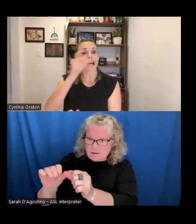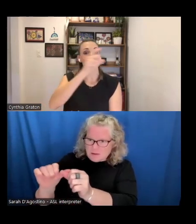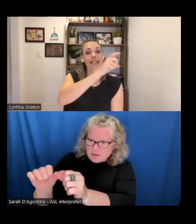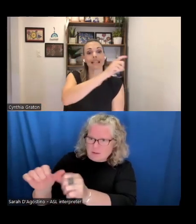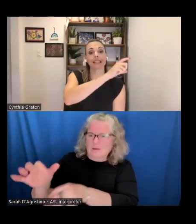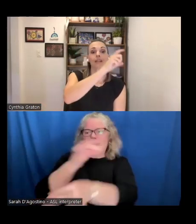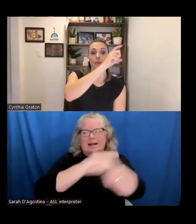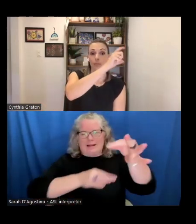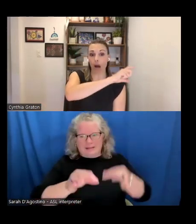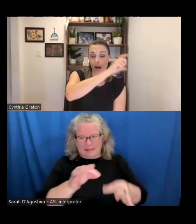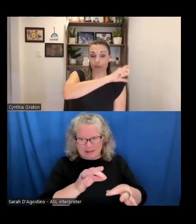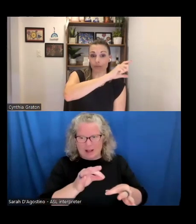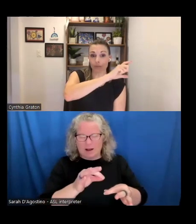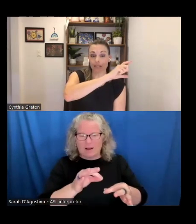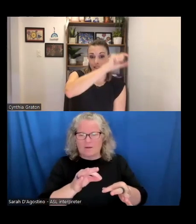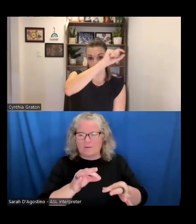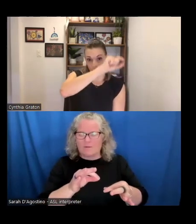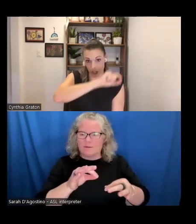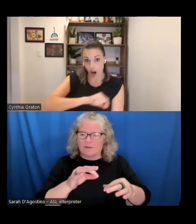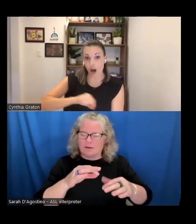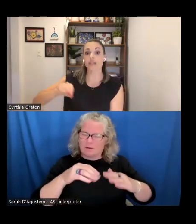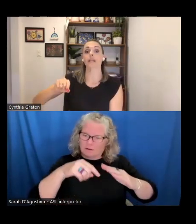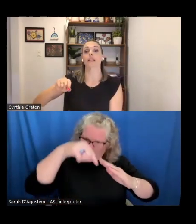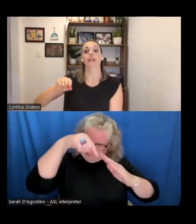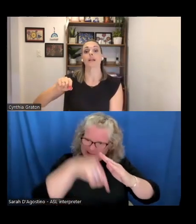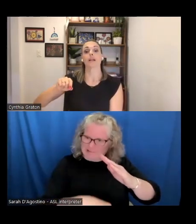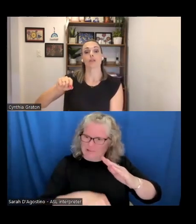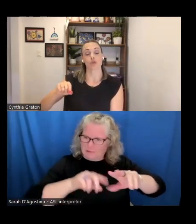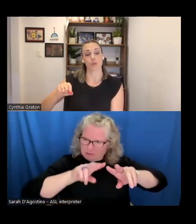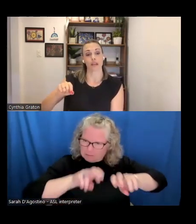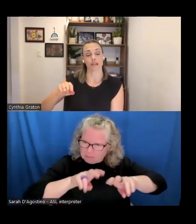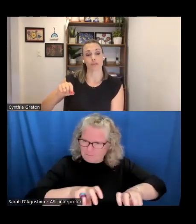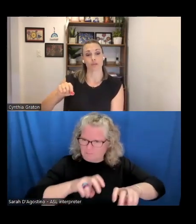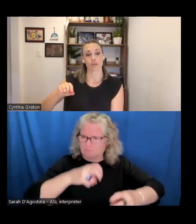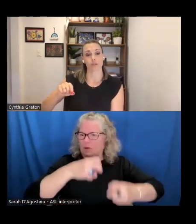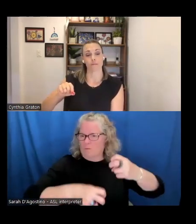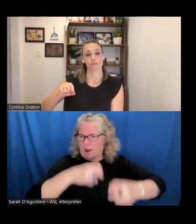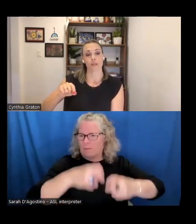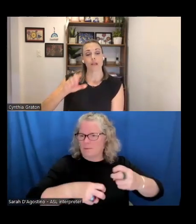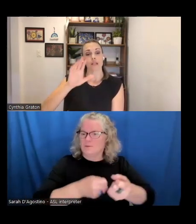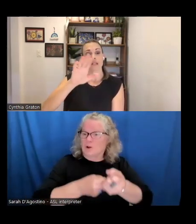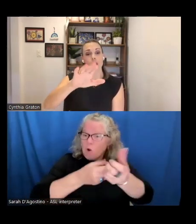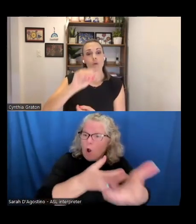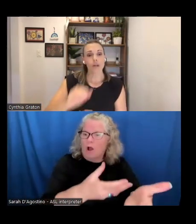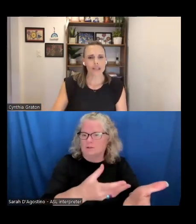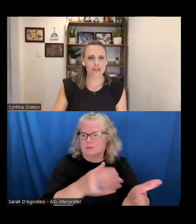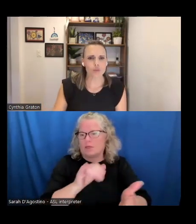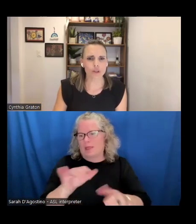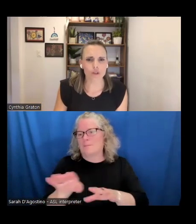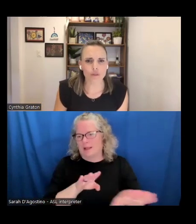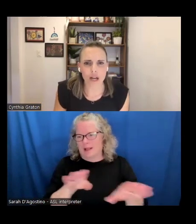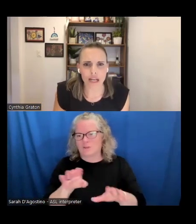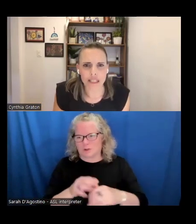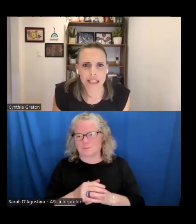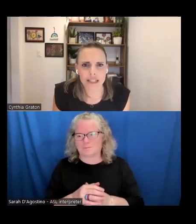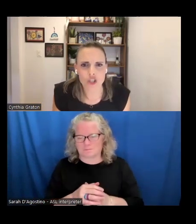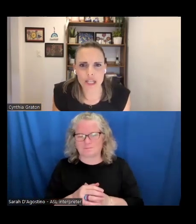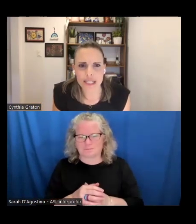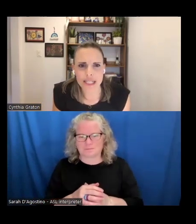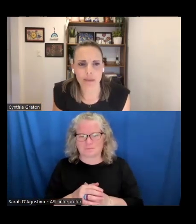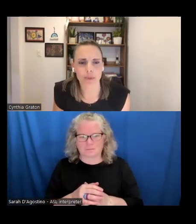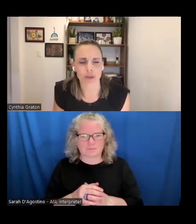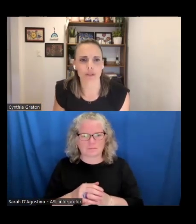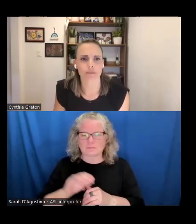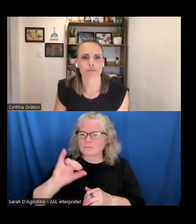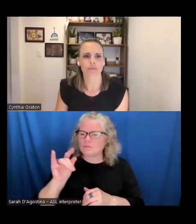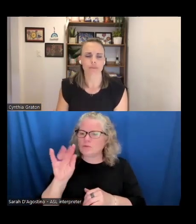than tackling the problems that are causing those behaviors. So here's what you'll find in